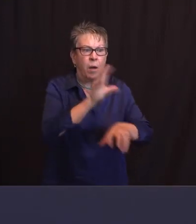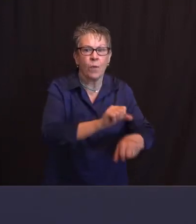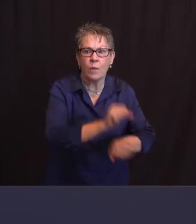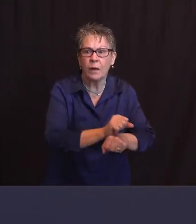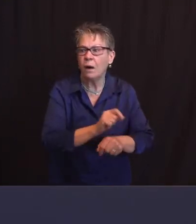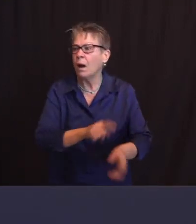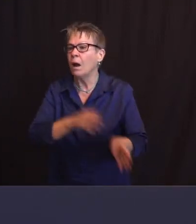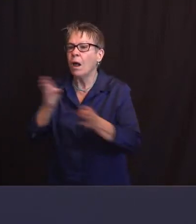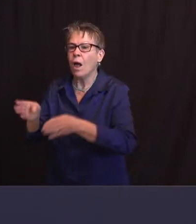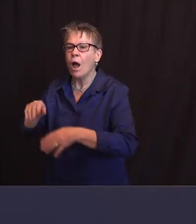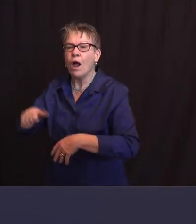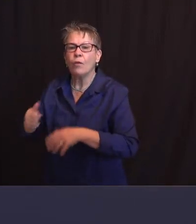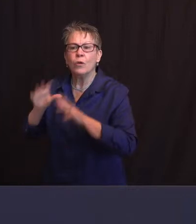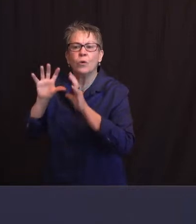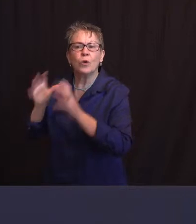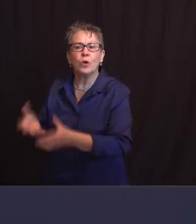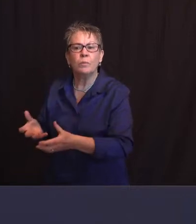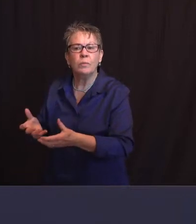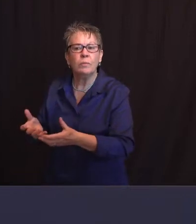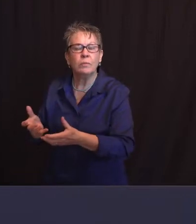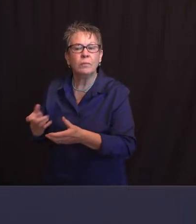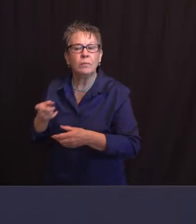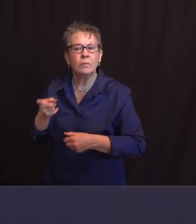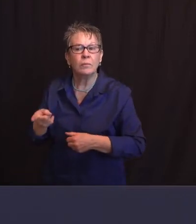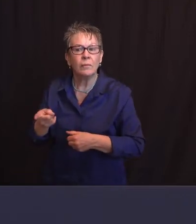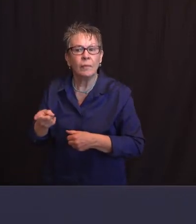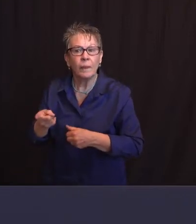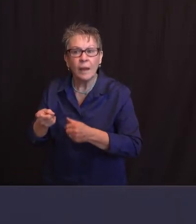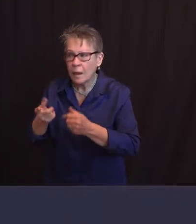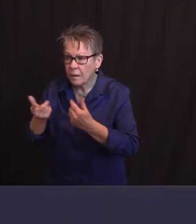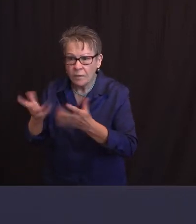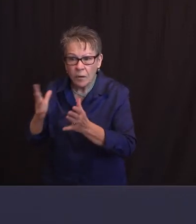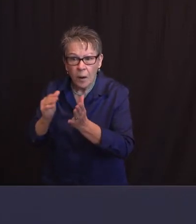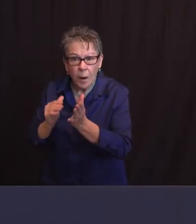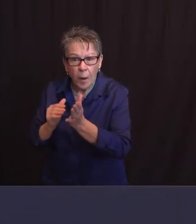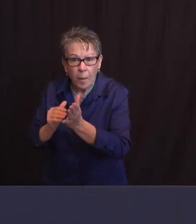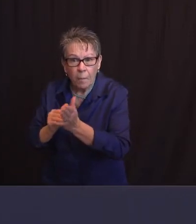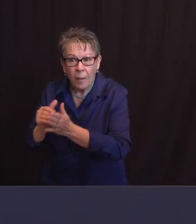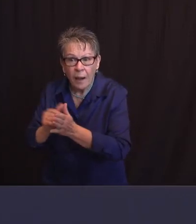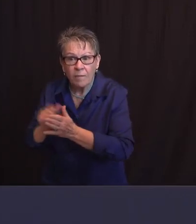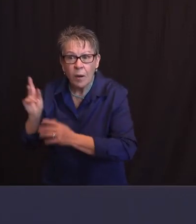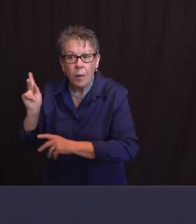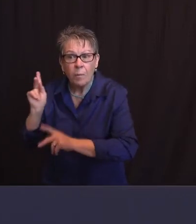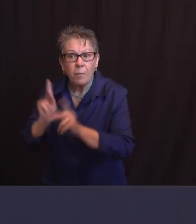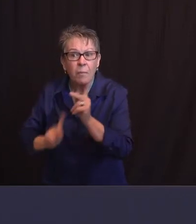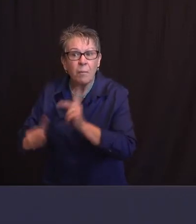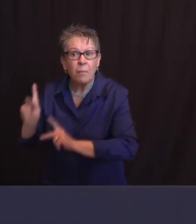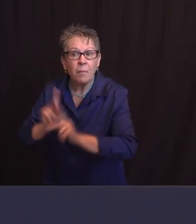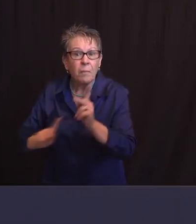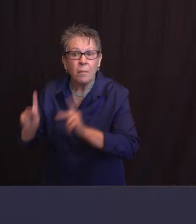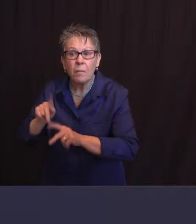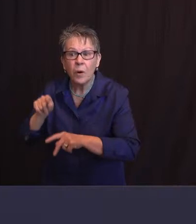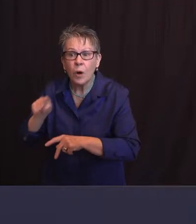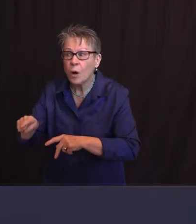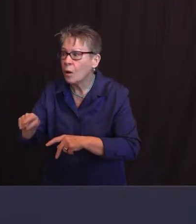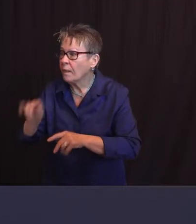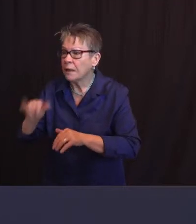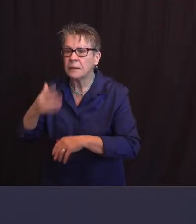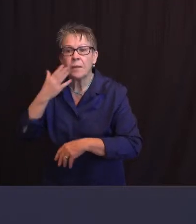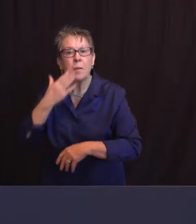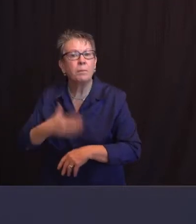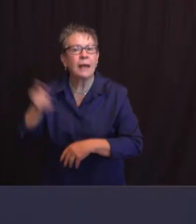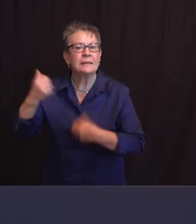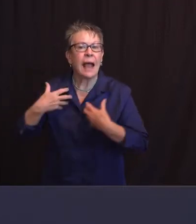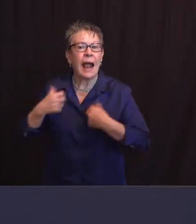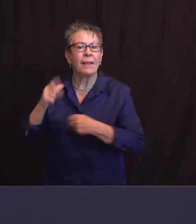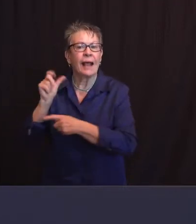it. And over here, by the millions now, people who say that was like one of the best healthcare experiences in their lives. As of at least